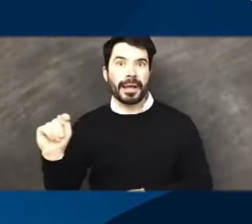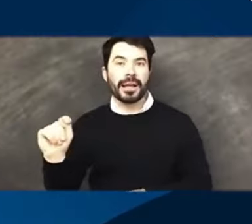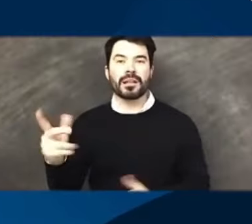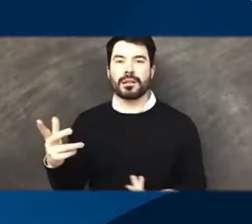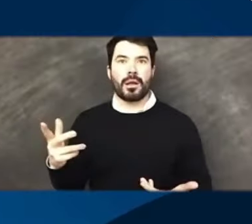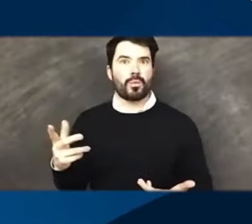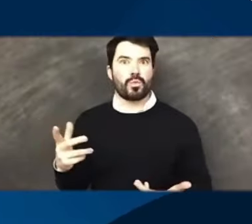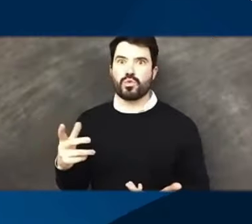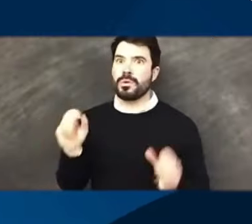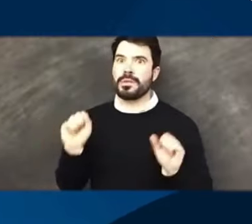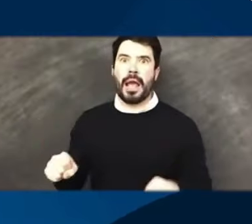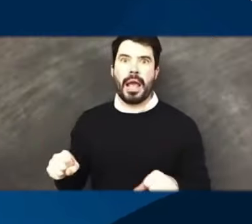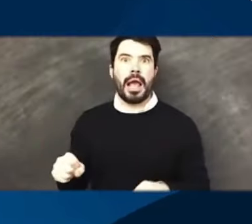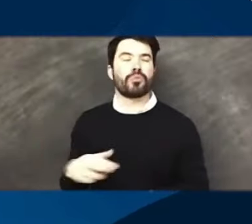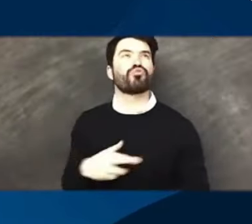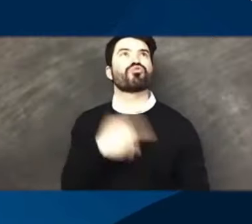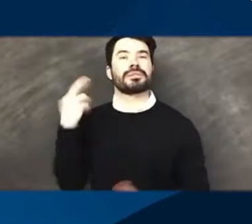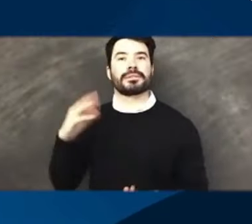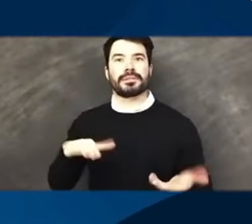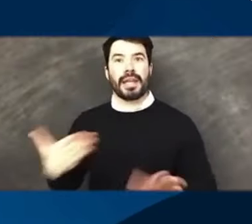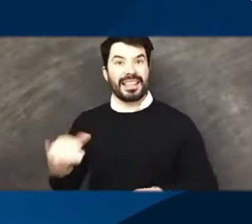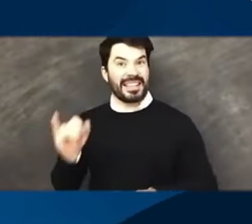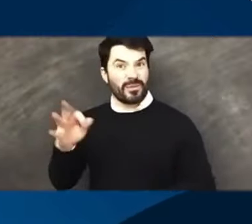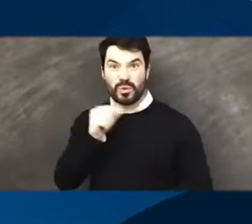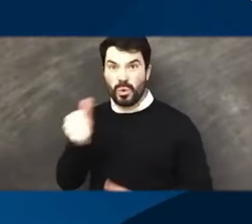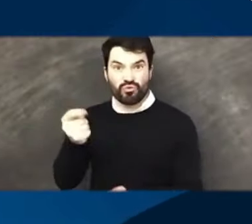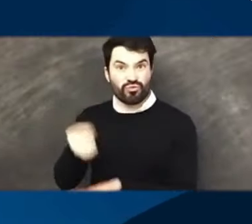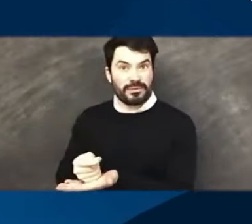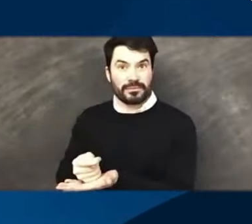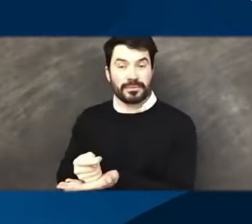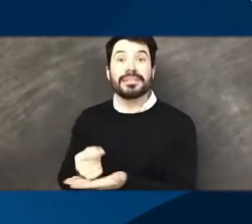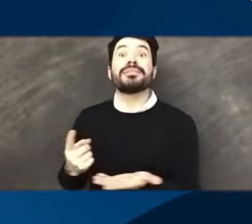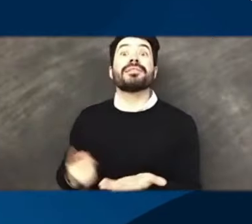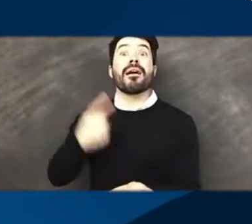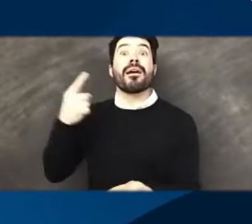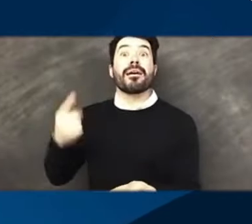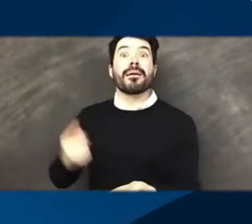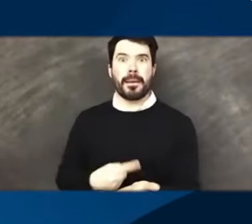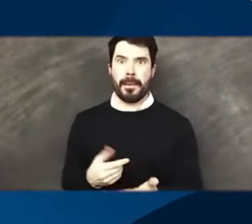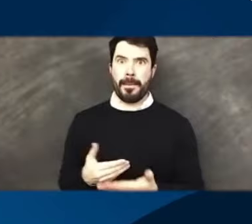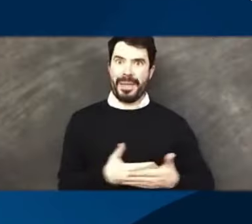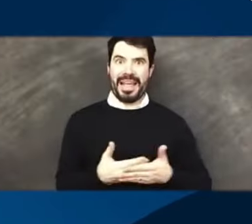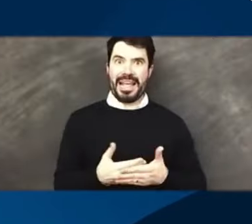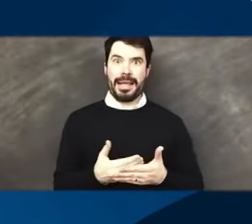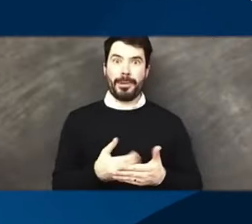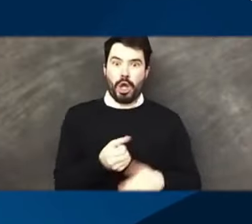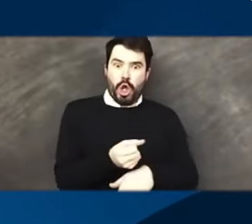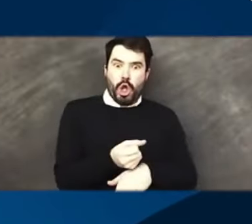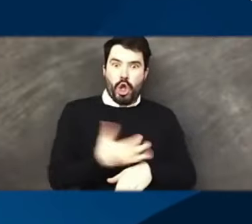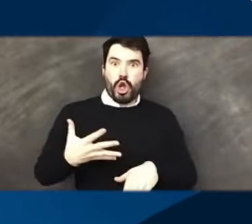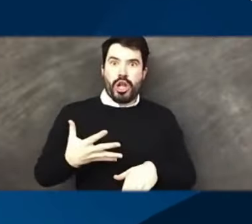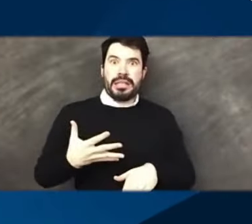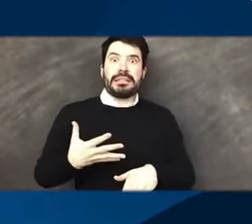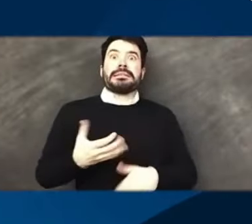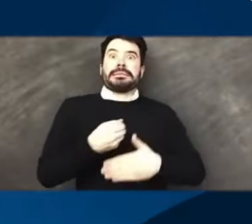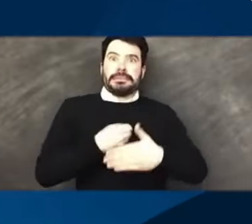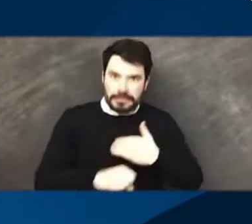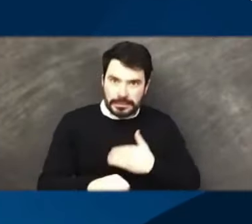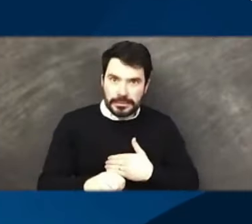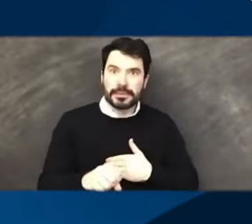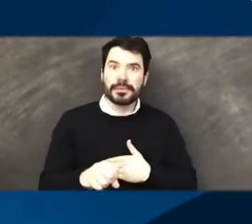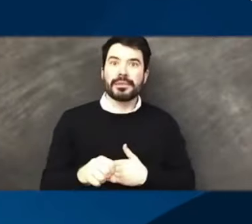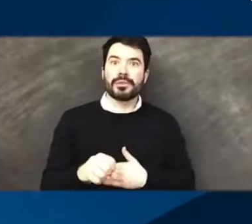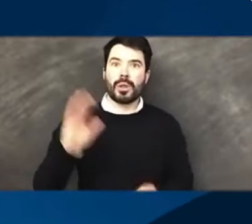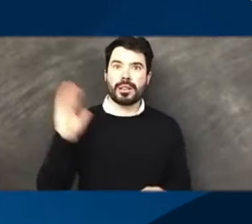treated. And sometimes the baby needs to be delivered preterm in order to reduce the risk to the mom if it